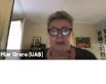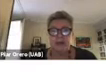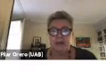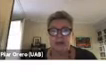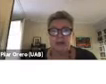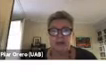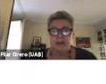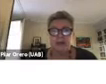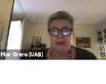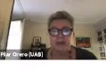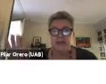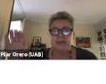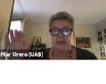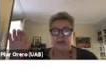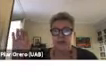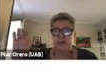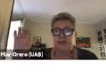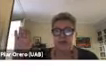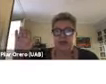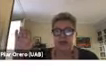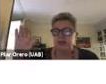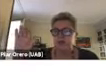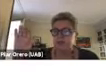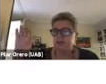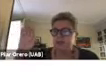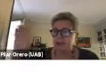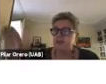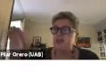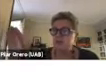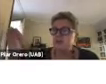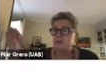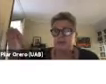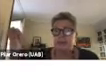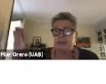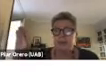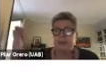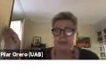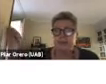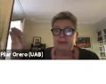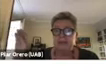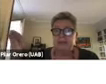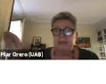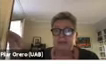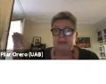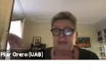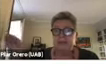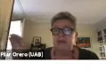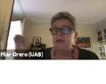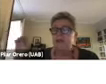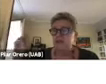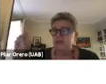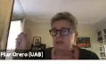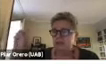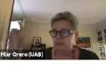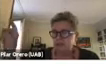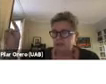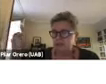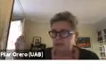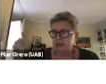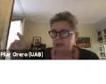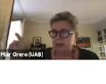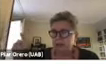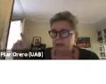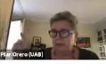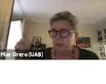right that you can do the bass, choose the bass, the keys, the guitar. So you can